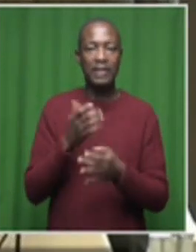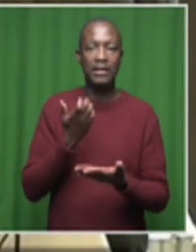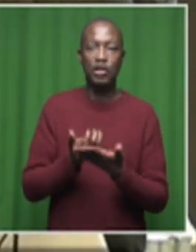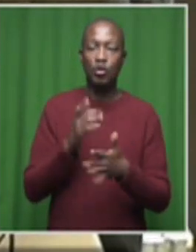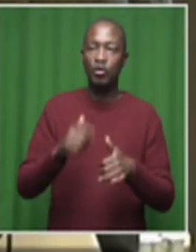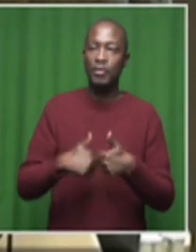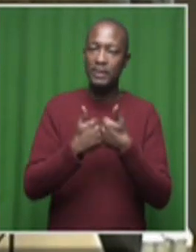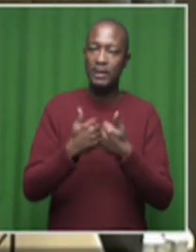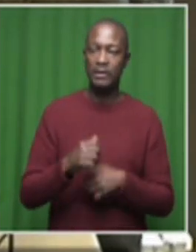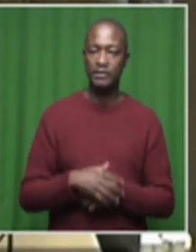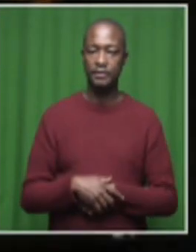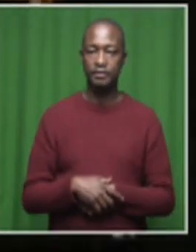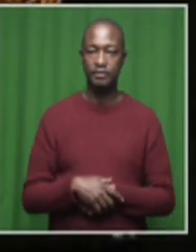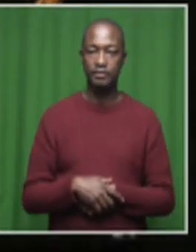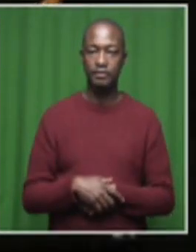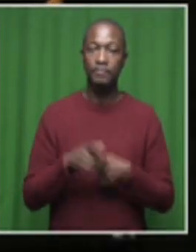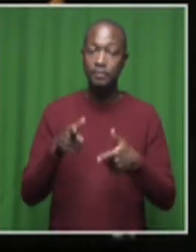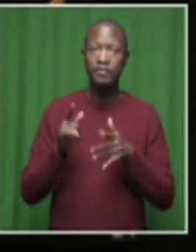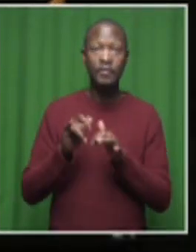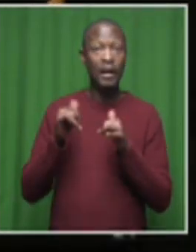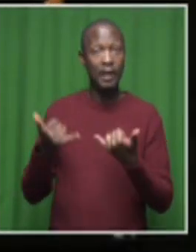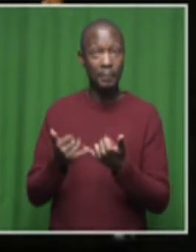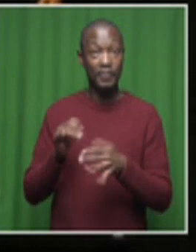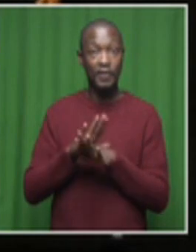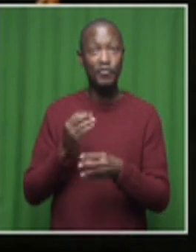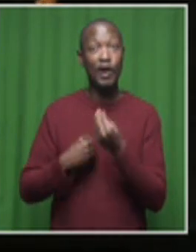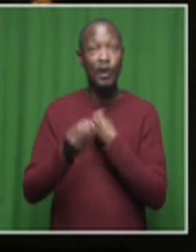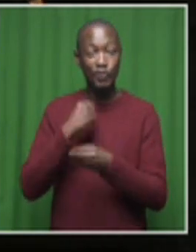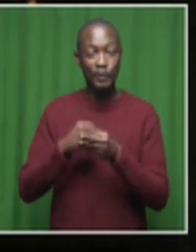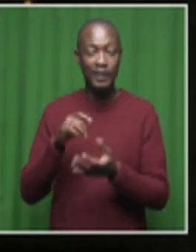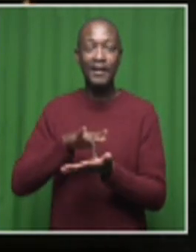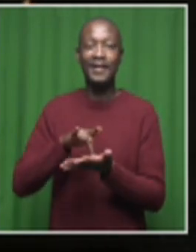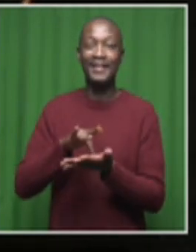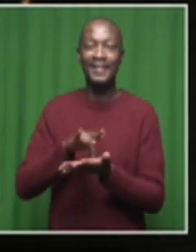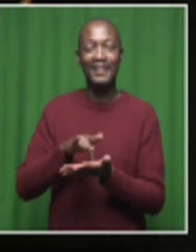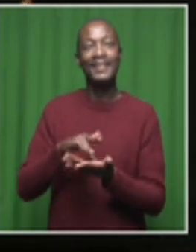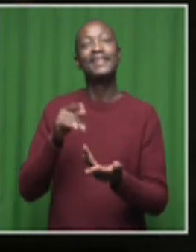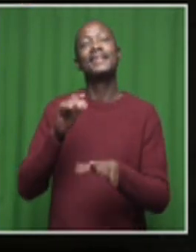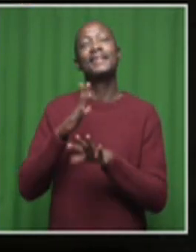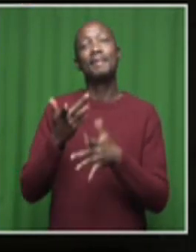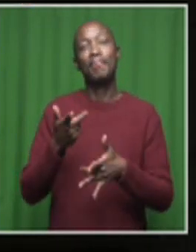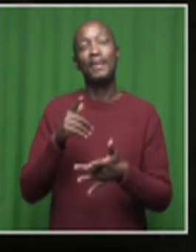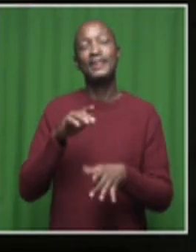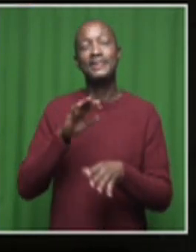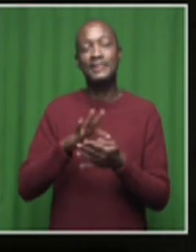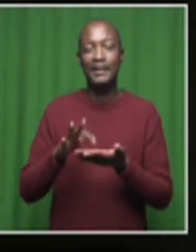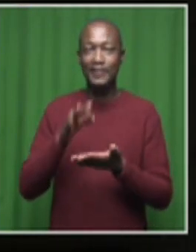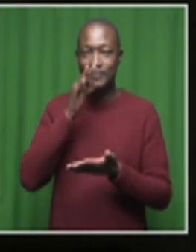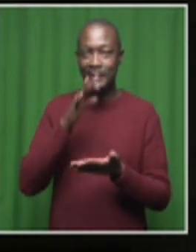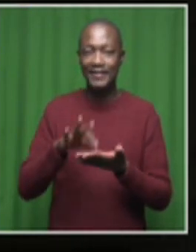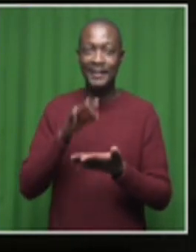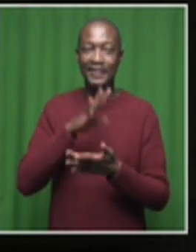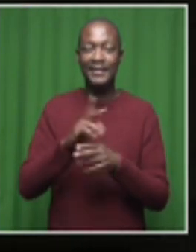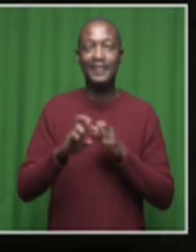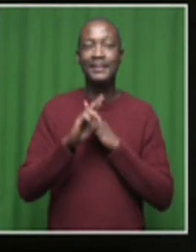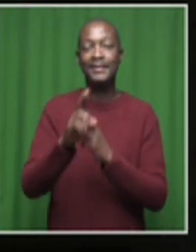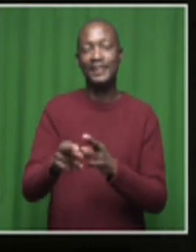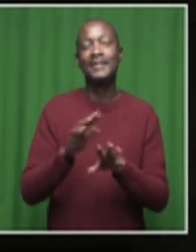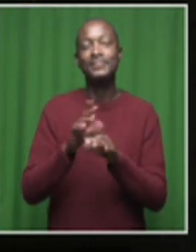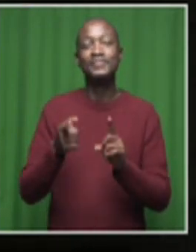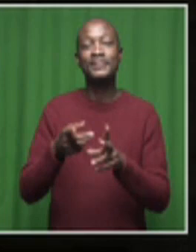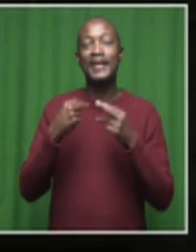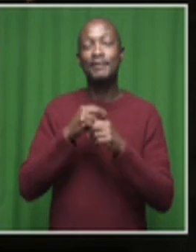challenges. Mondelēz is a company where we are very consumer-centric. And the State of Snacking reports gives us a view